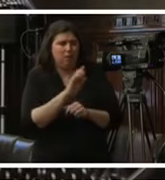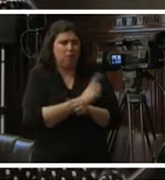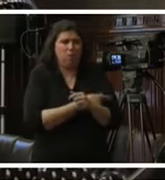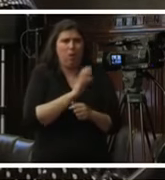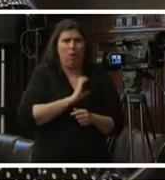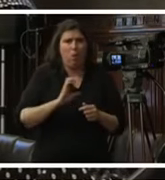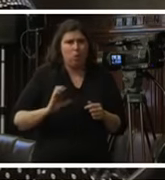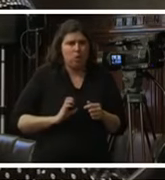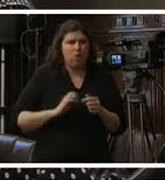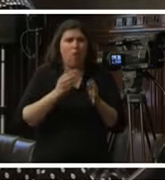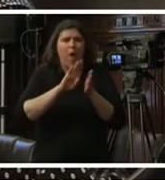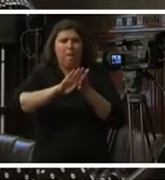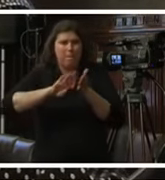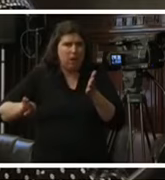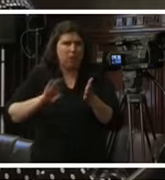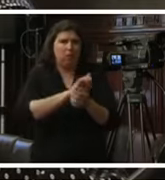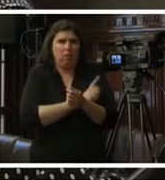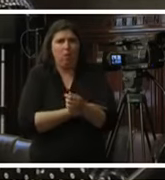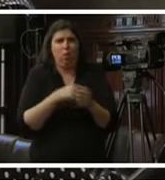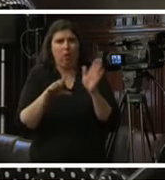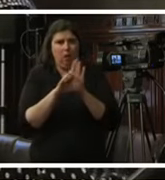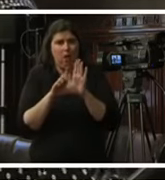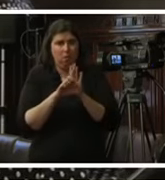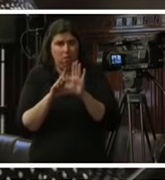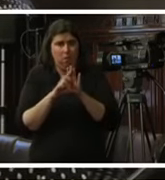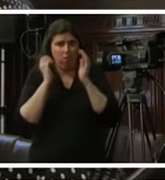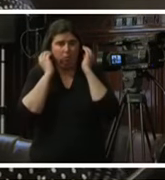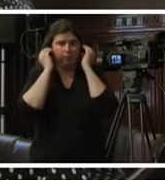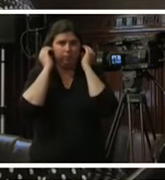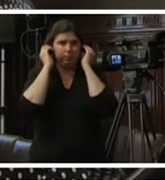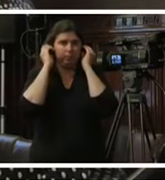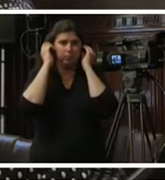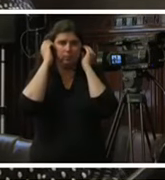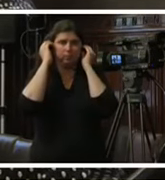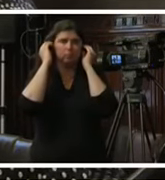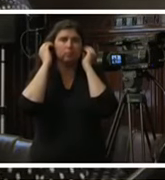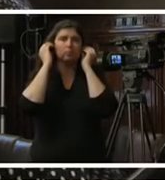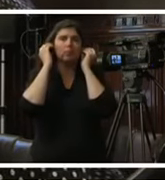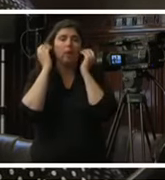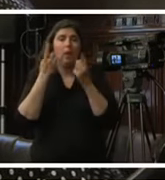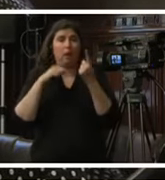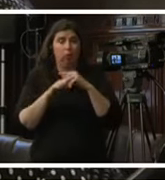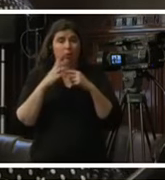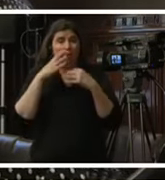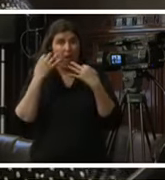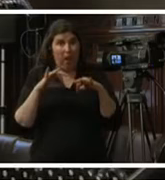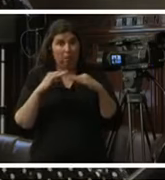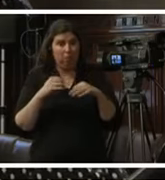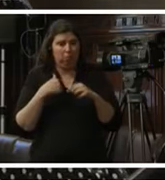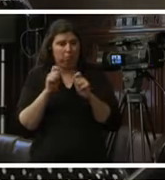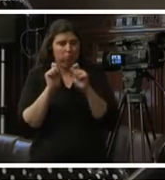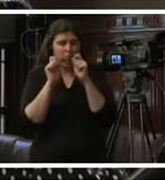so I rather bemused by the complicated system